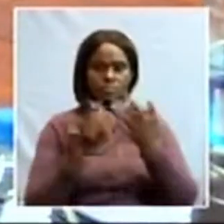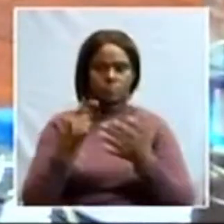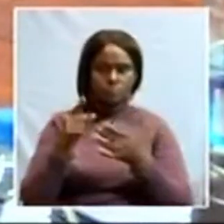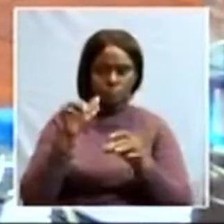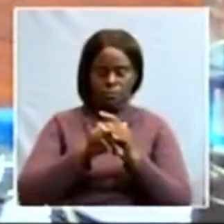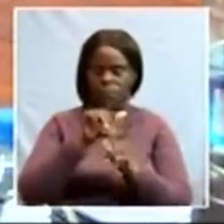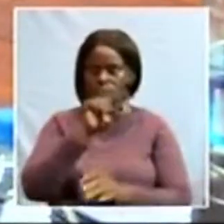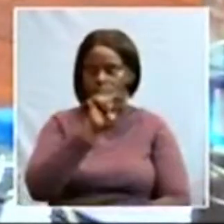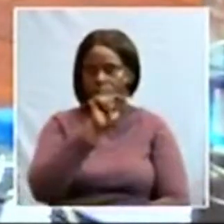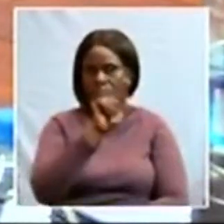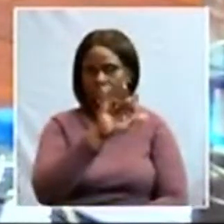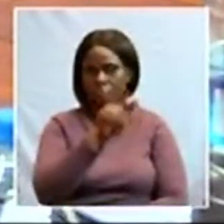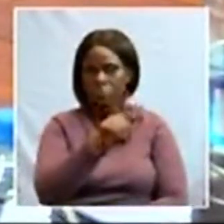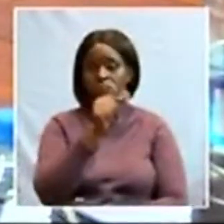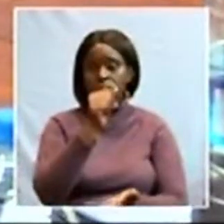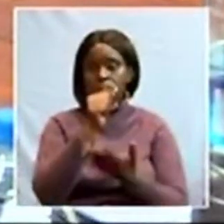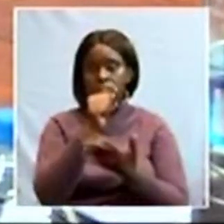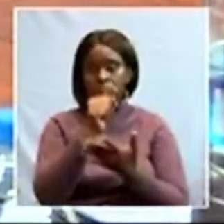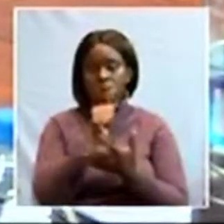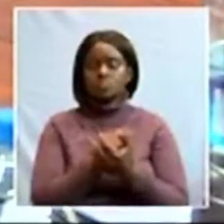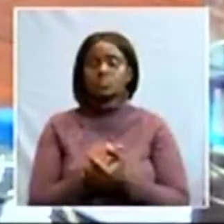in the 2025 budget.